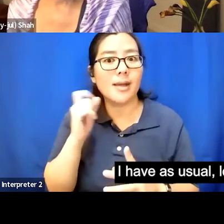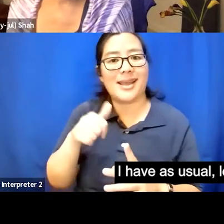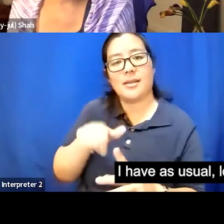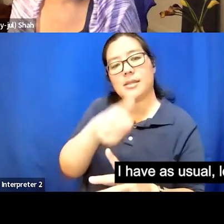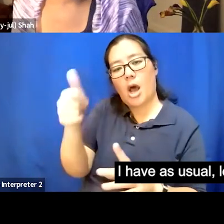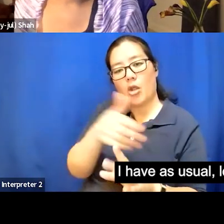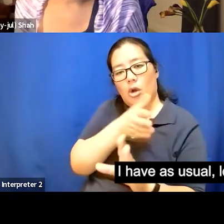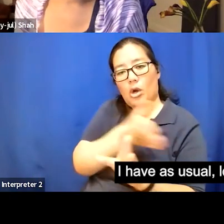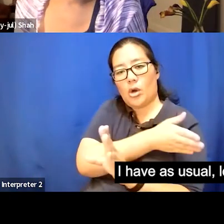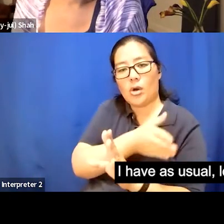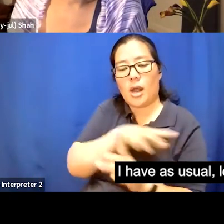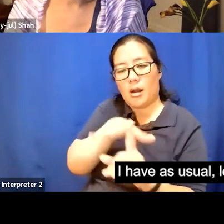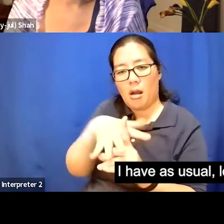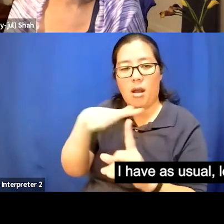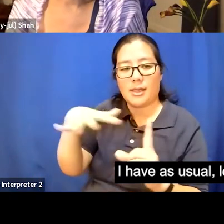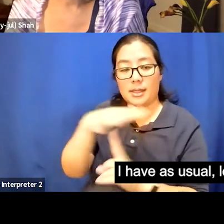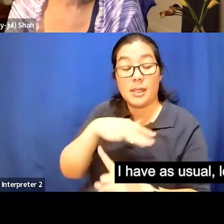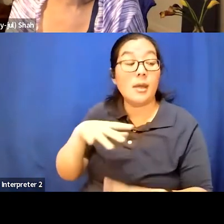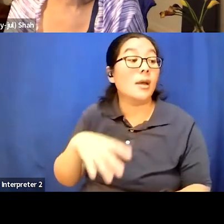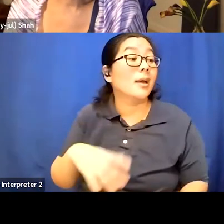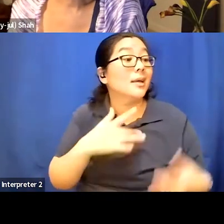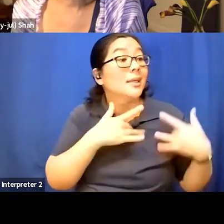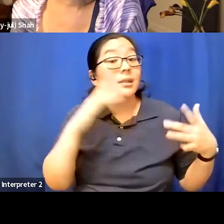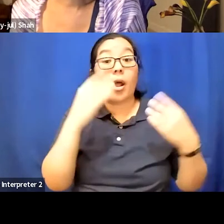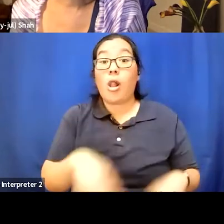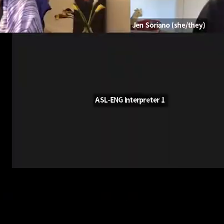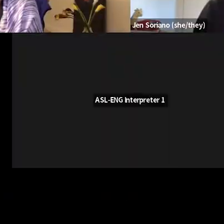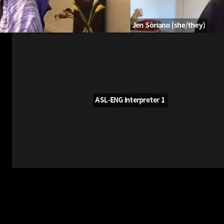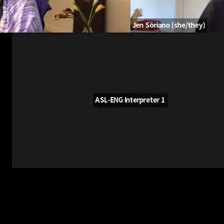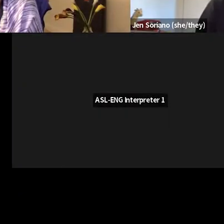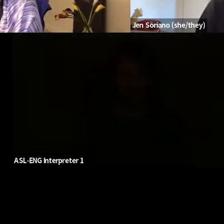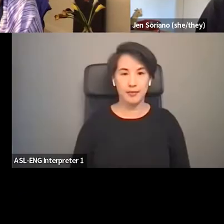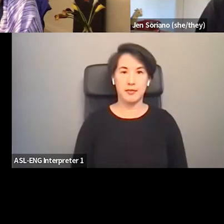I have, as usual, lost where we were going.